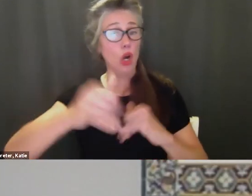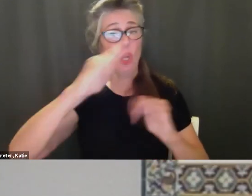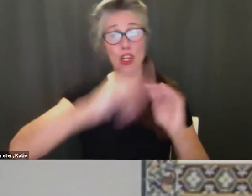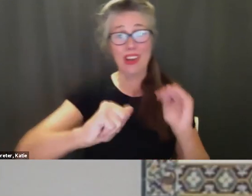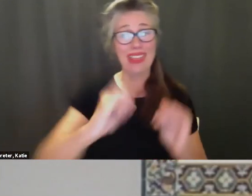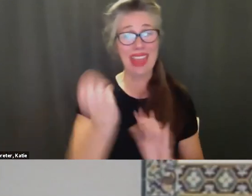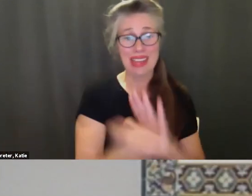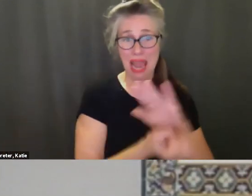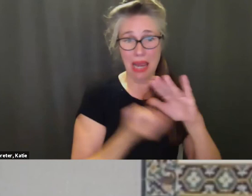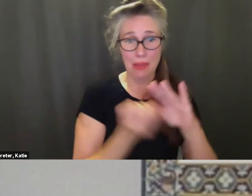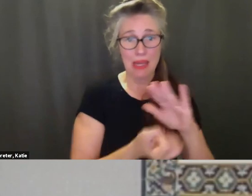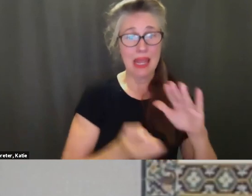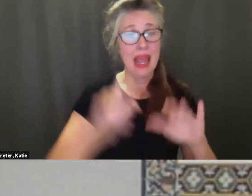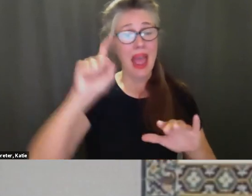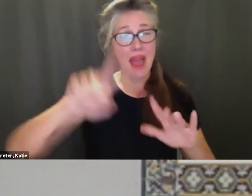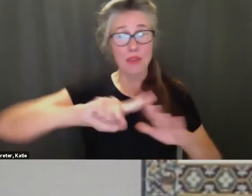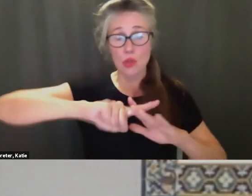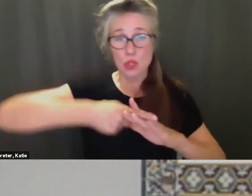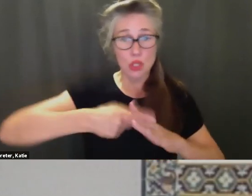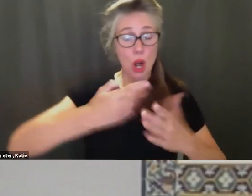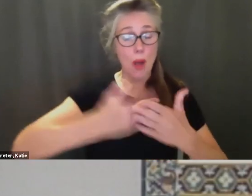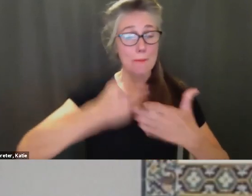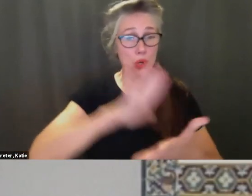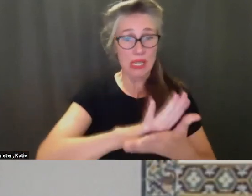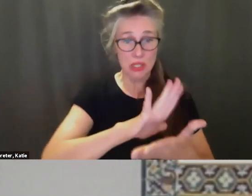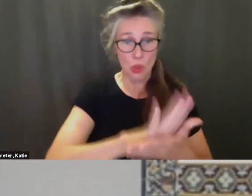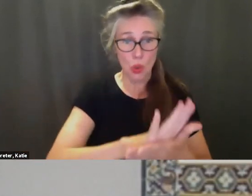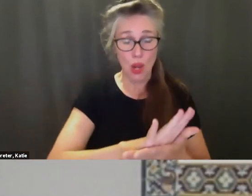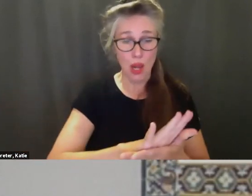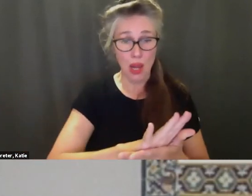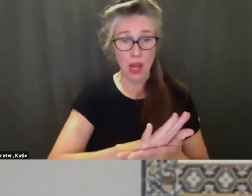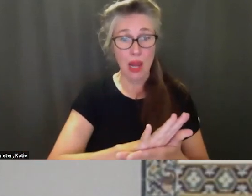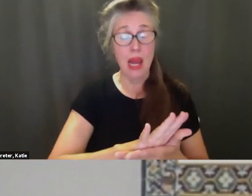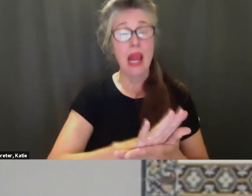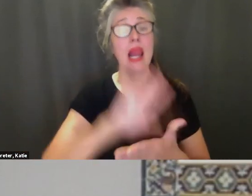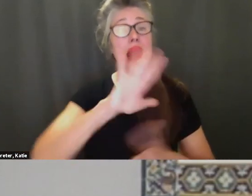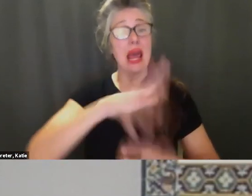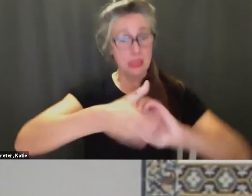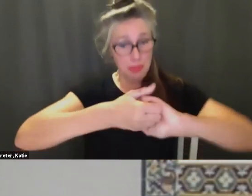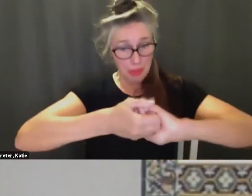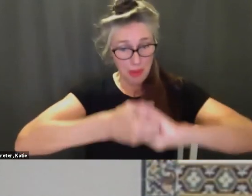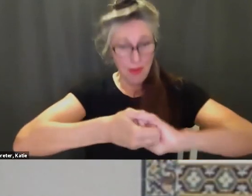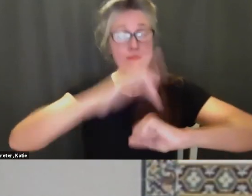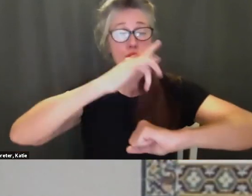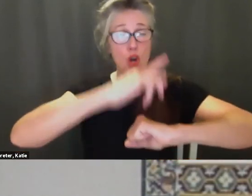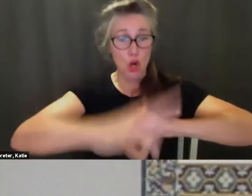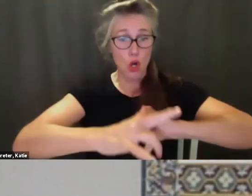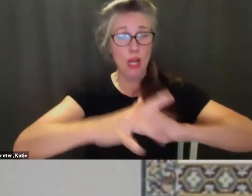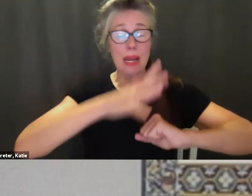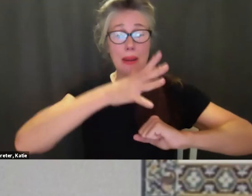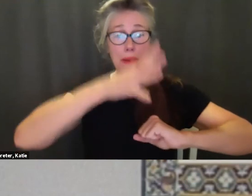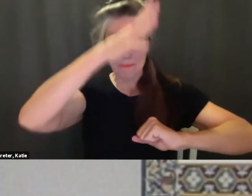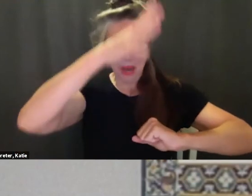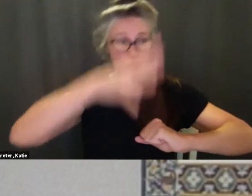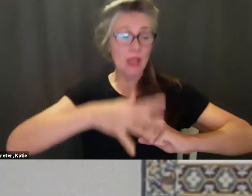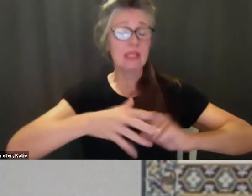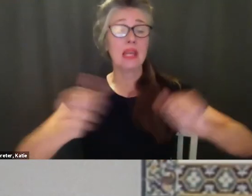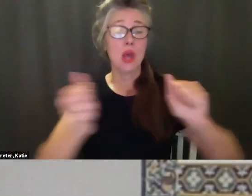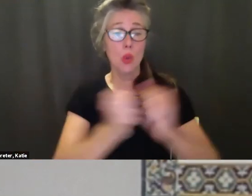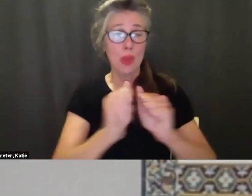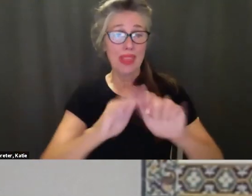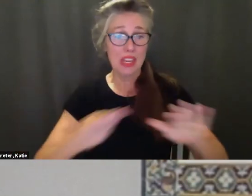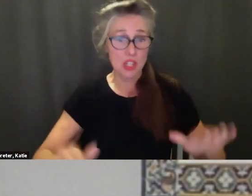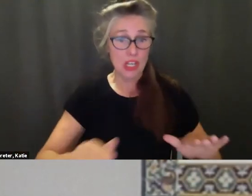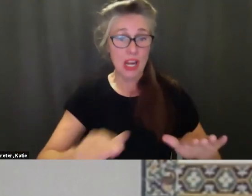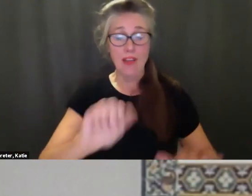We got to start at preschool. We've got to start there. So let's be partners in our early care and education. How do we align them? Just as we're aligning our AGs and